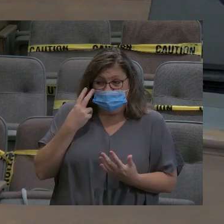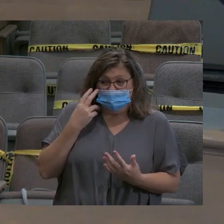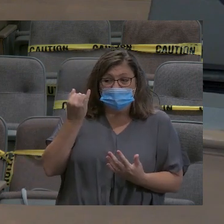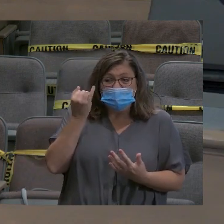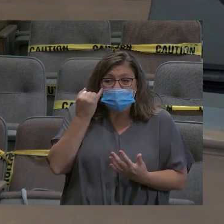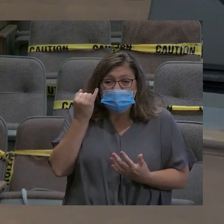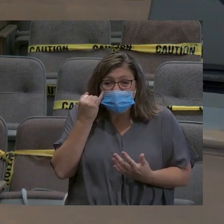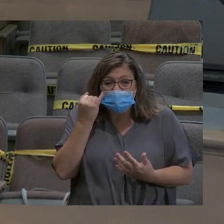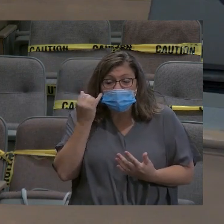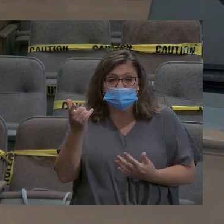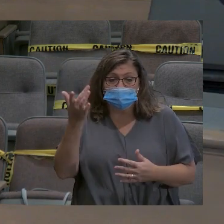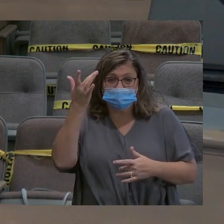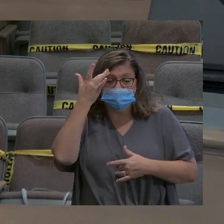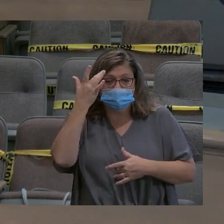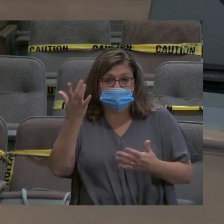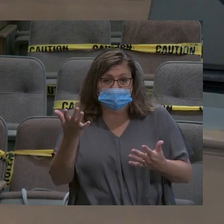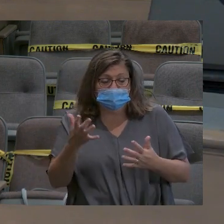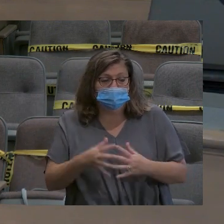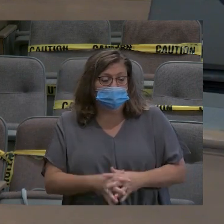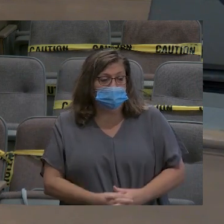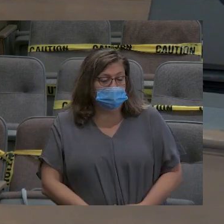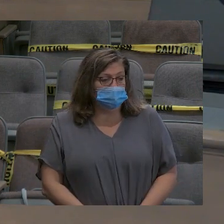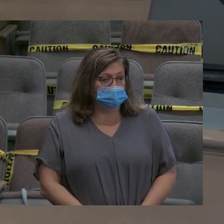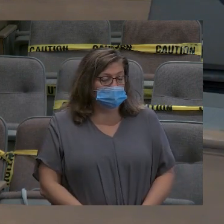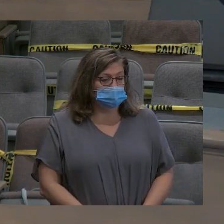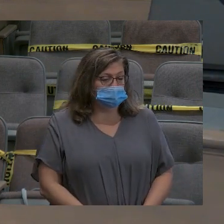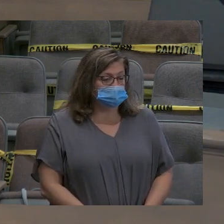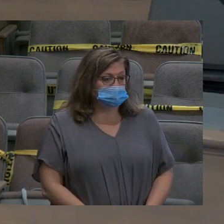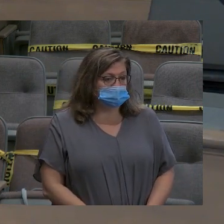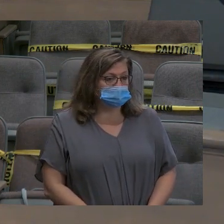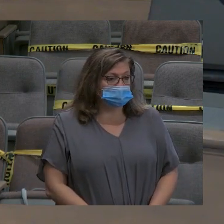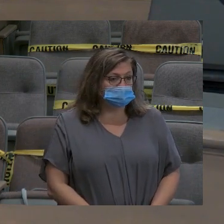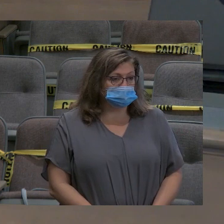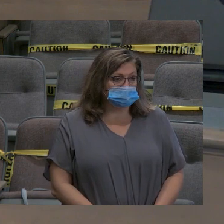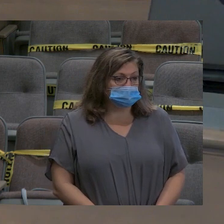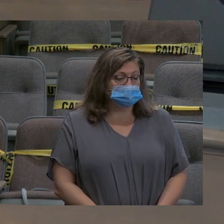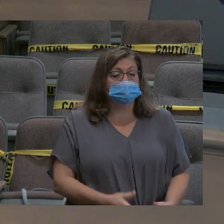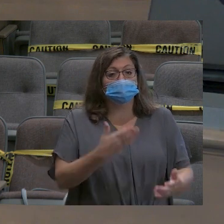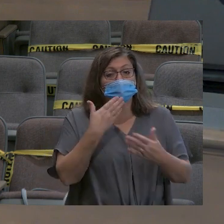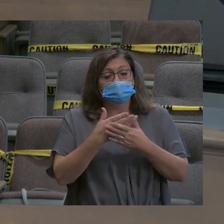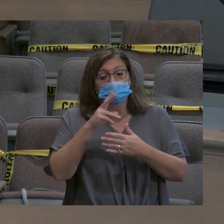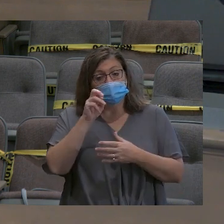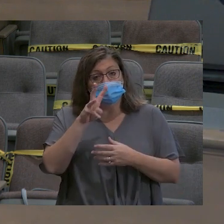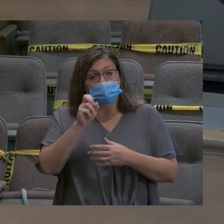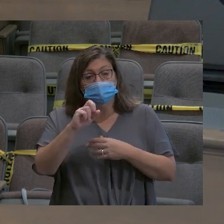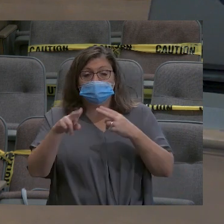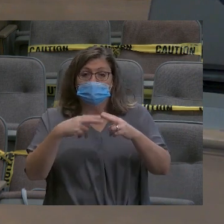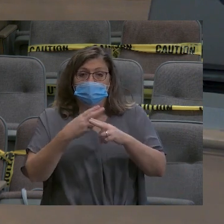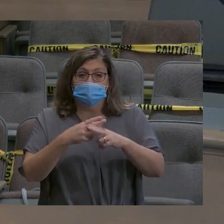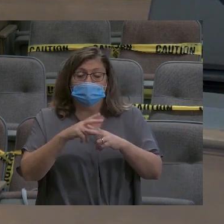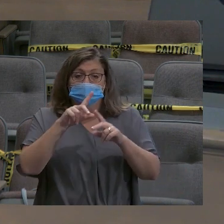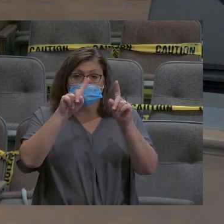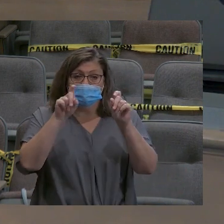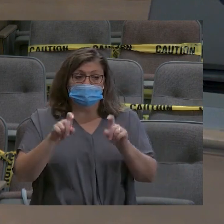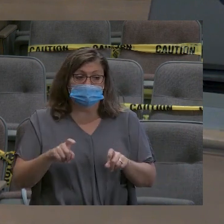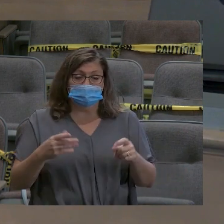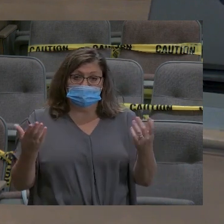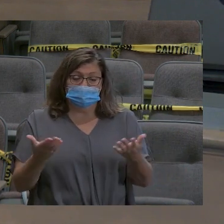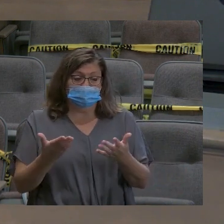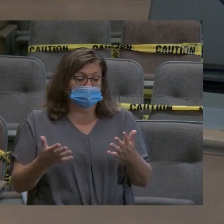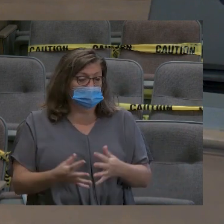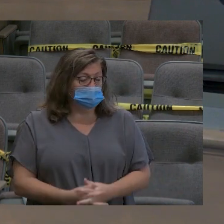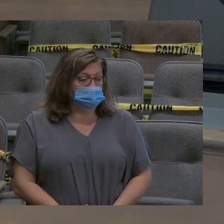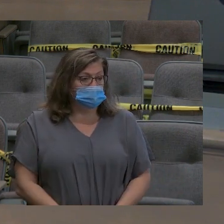14 days. Now, there's some good news involving testing in the Southwest Georgia Health